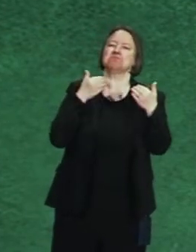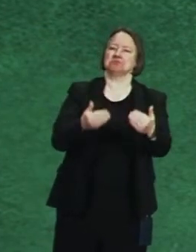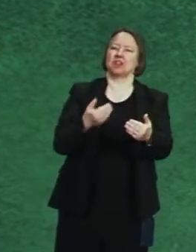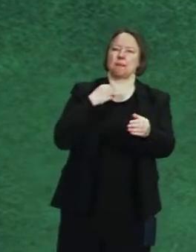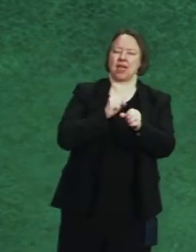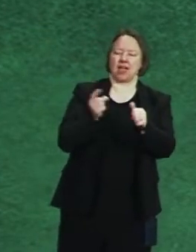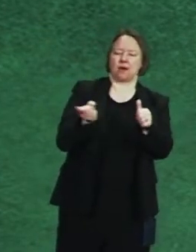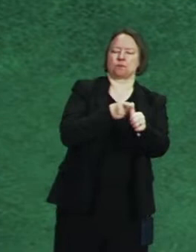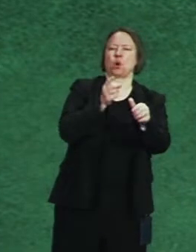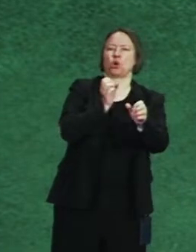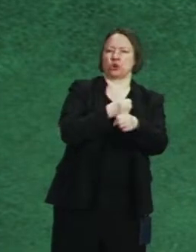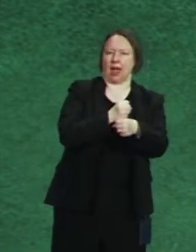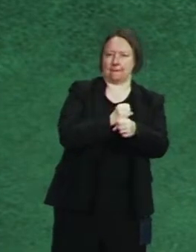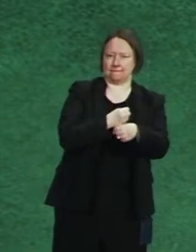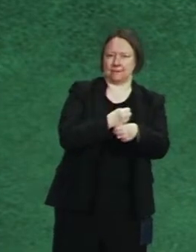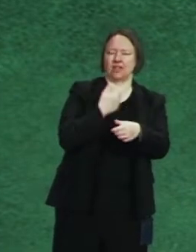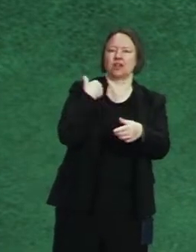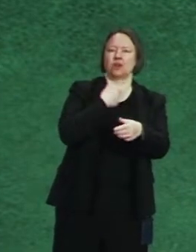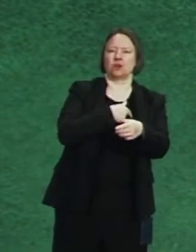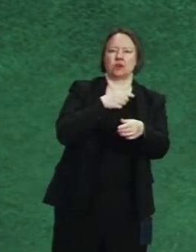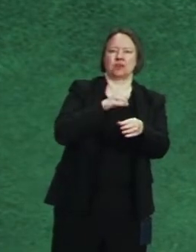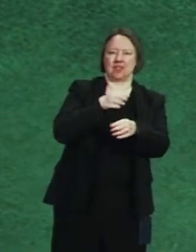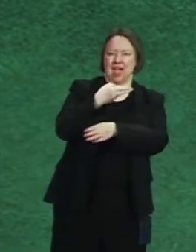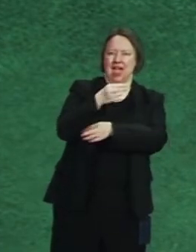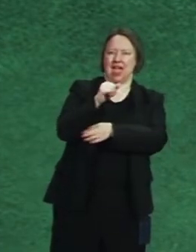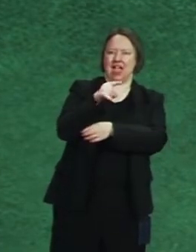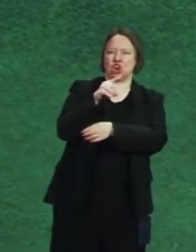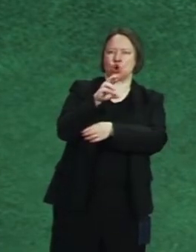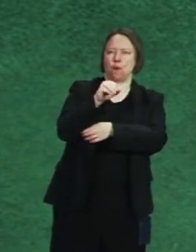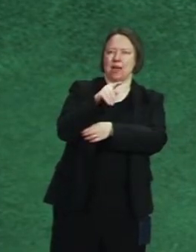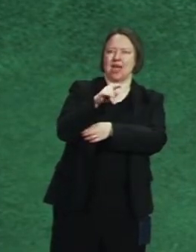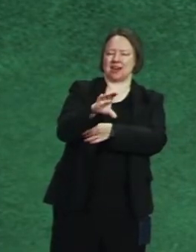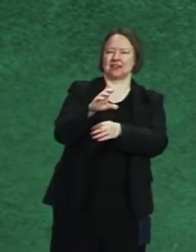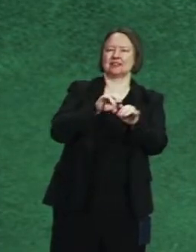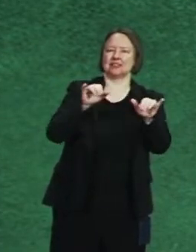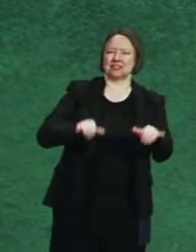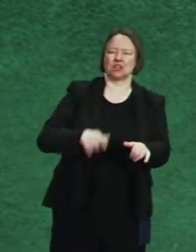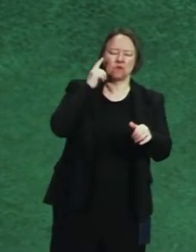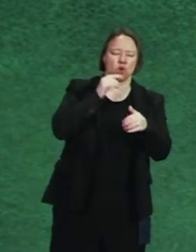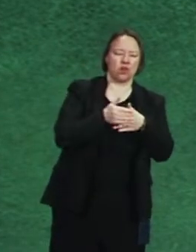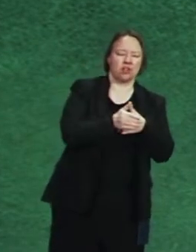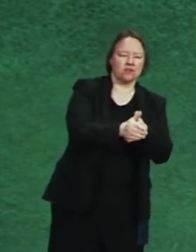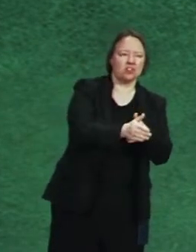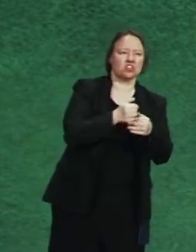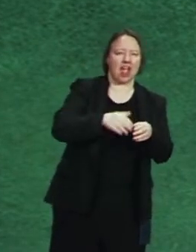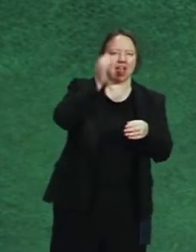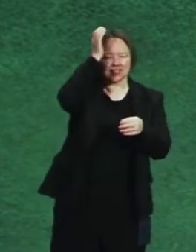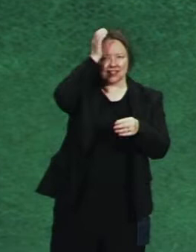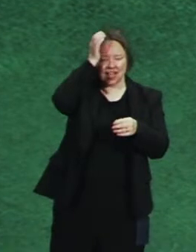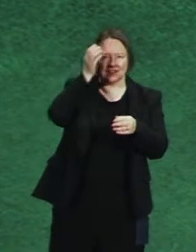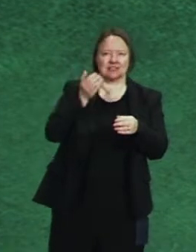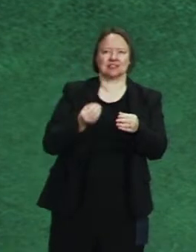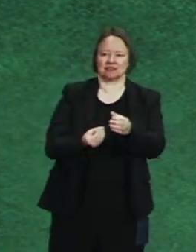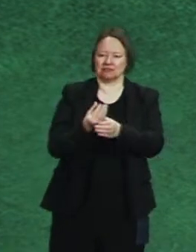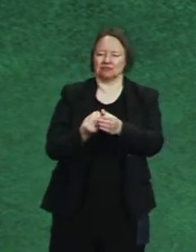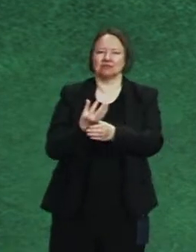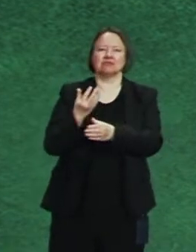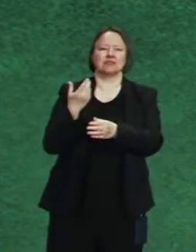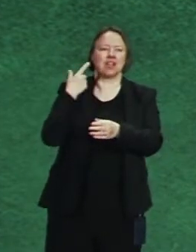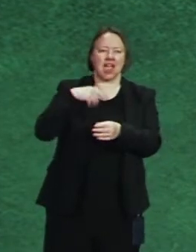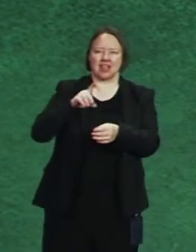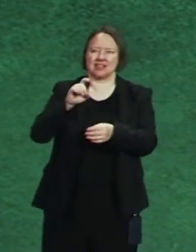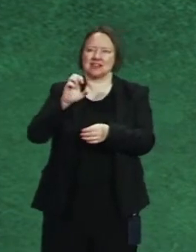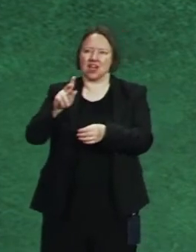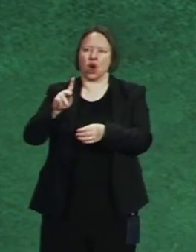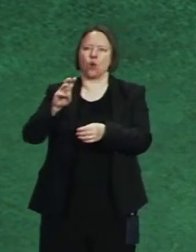prototype. We've developed a media-based aquaponic system to rear 50 fish and grow 50 lettuce heads with duckweed spread on the pond surface. We